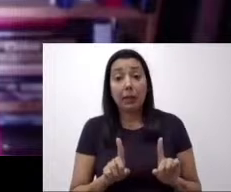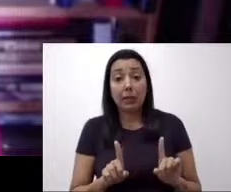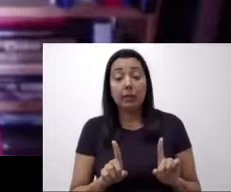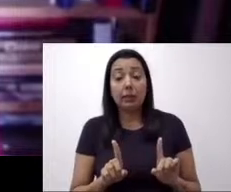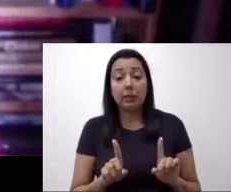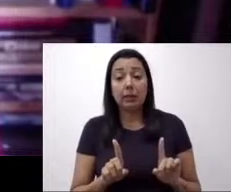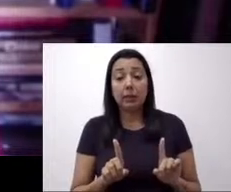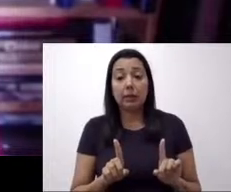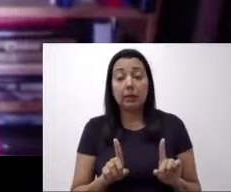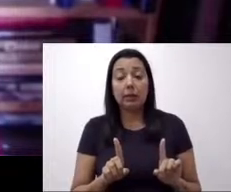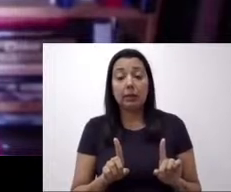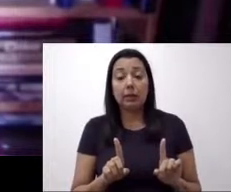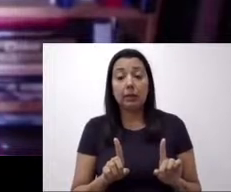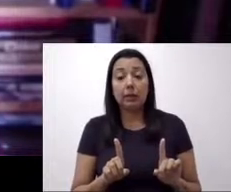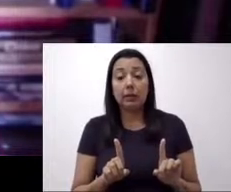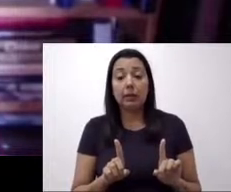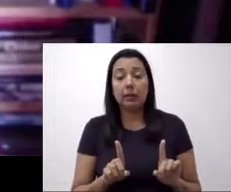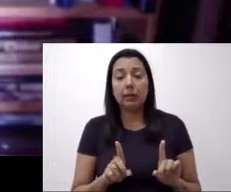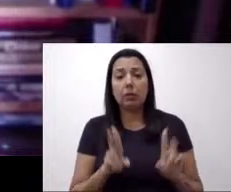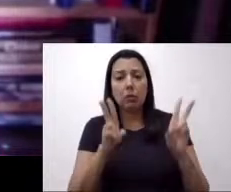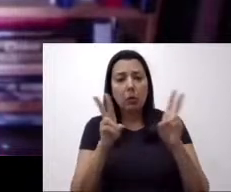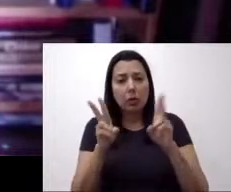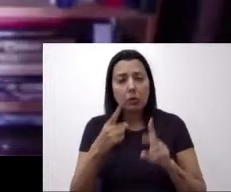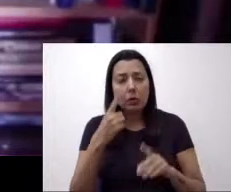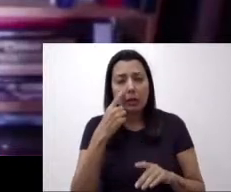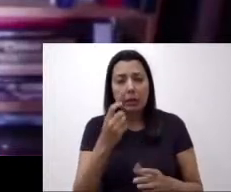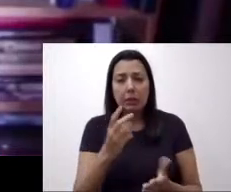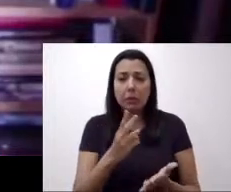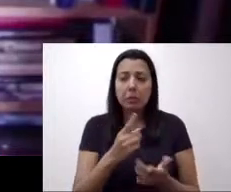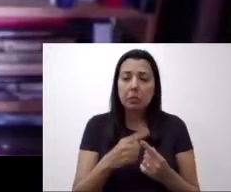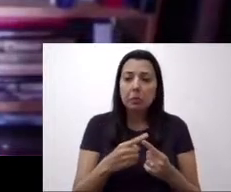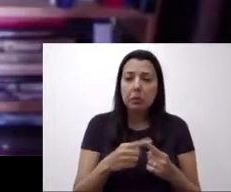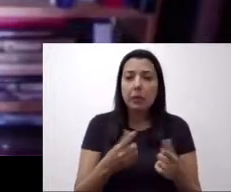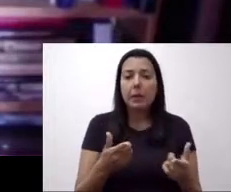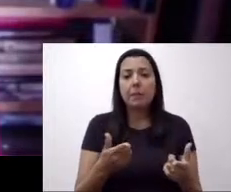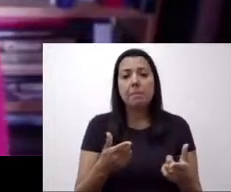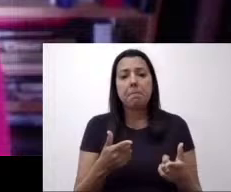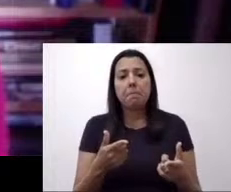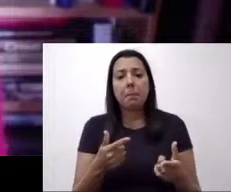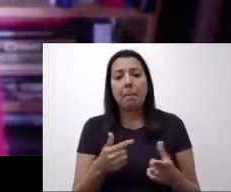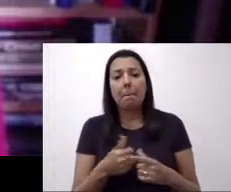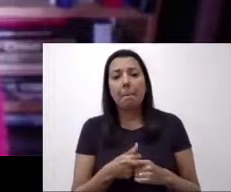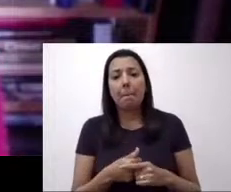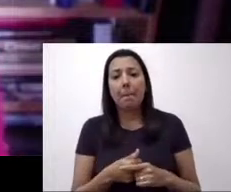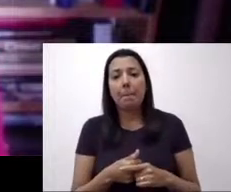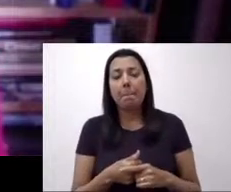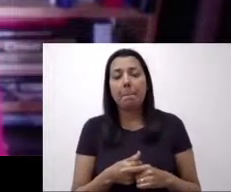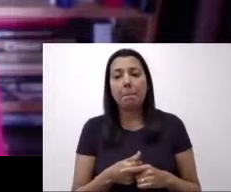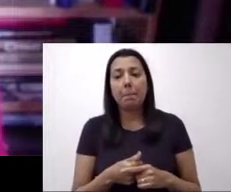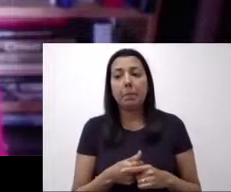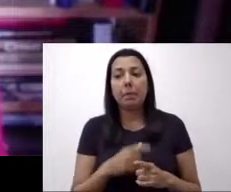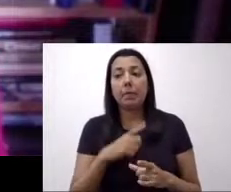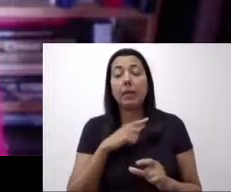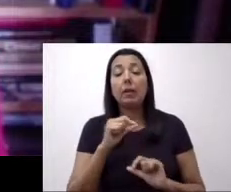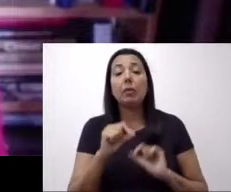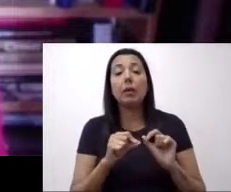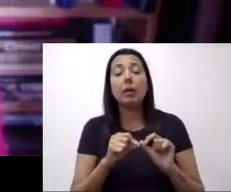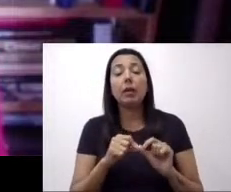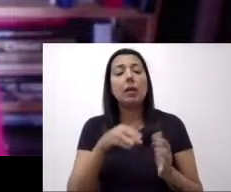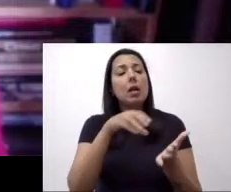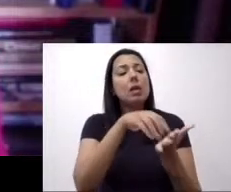this approach is interesting because on the one hand, it concentrates on the